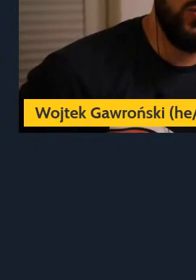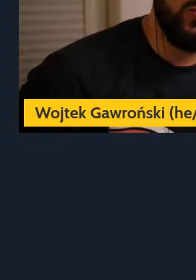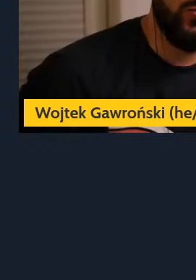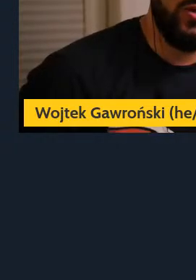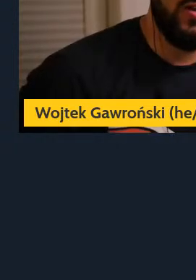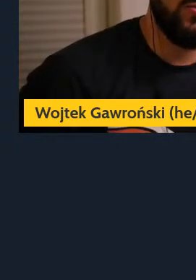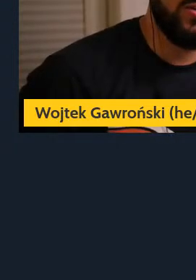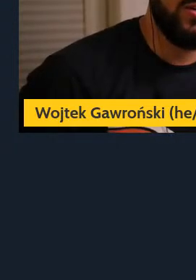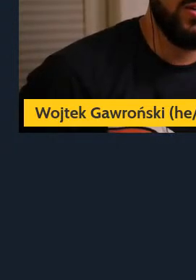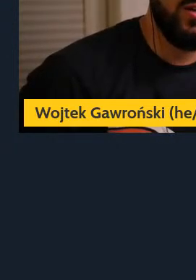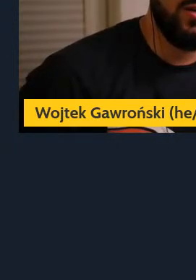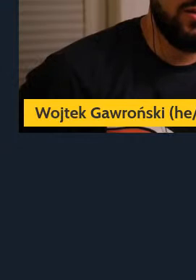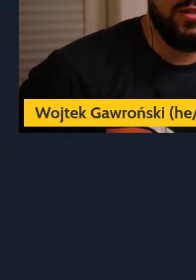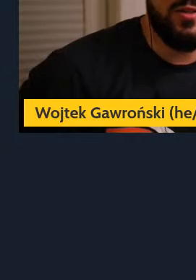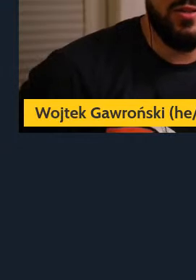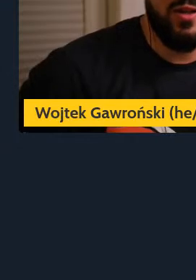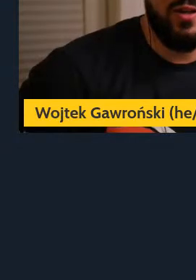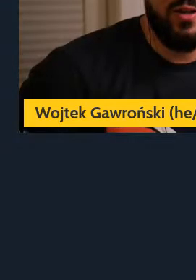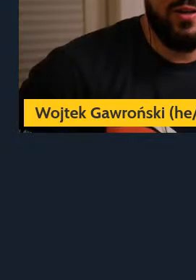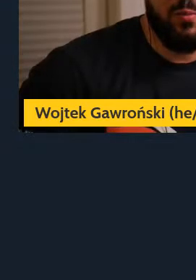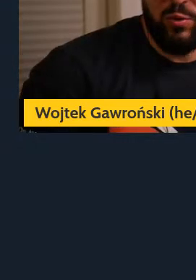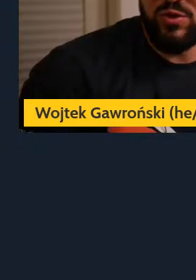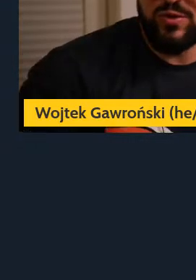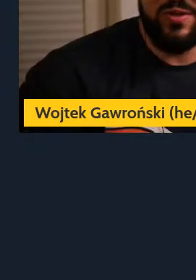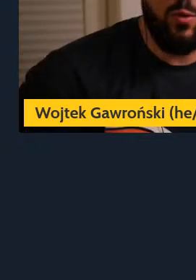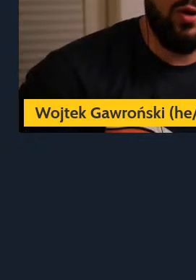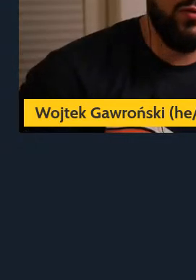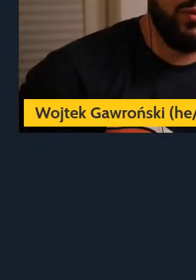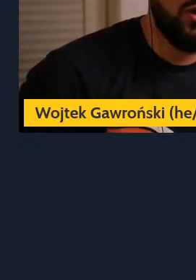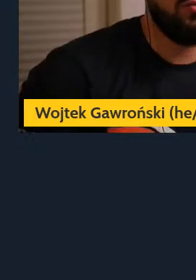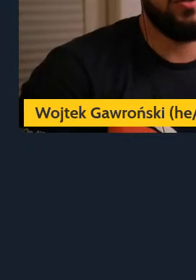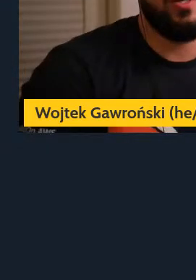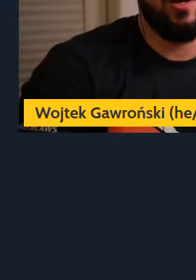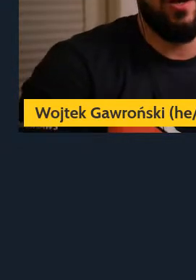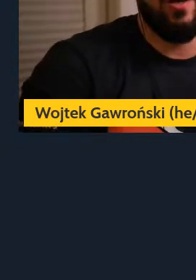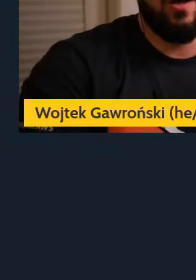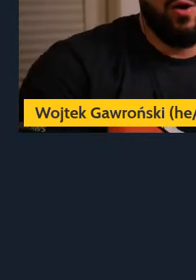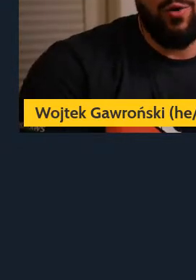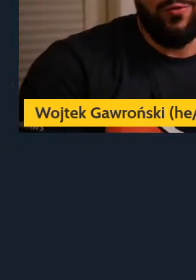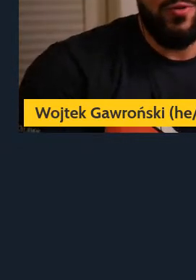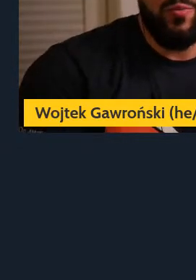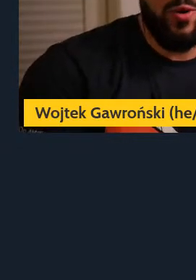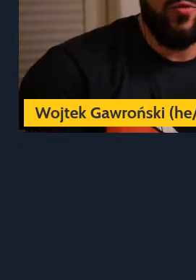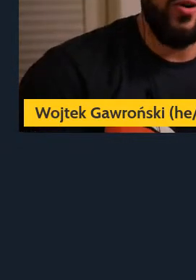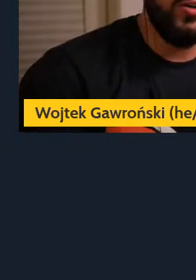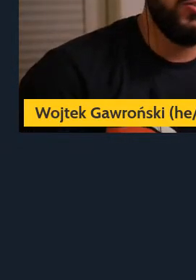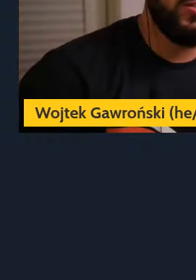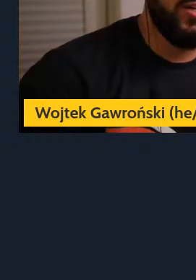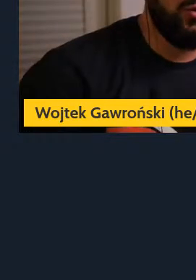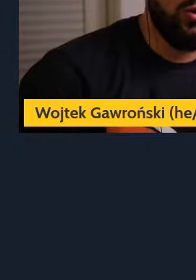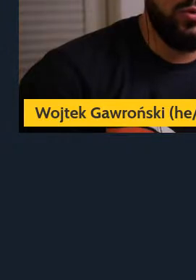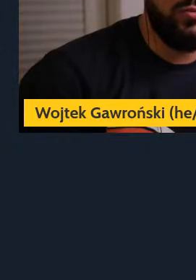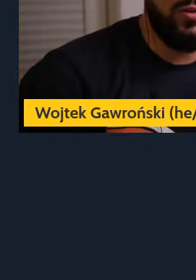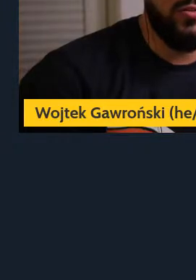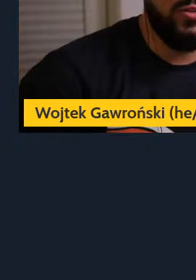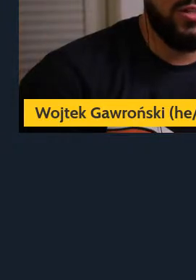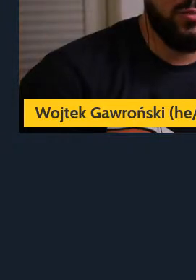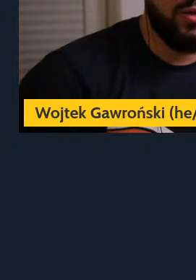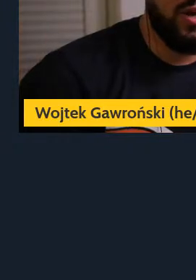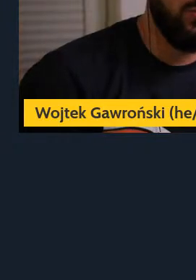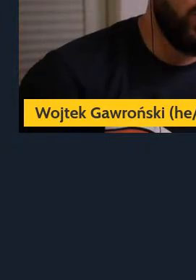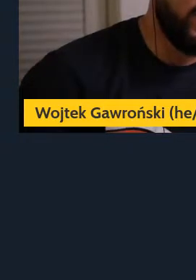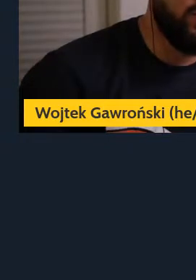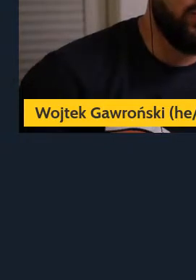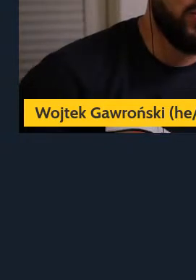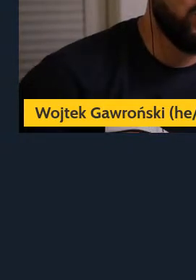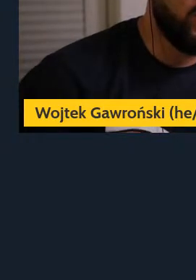I told Andra that this is the most interesting one for me. Obviously, all of them were very interesting and will be very interesting, but